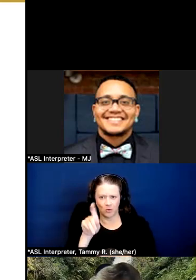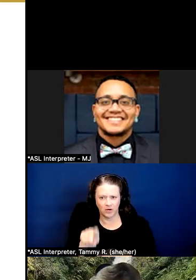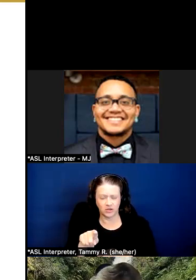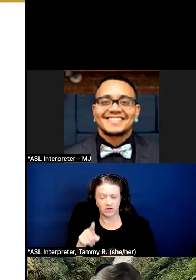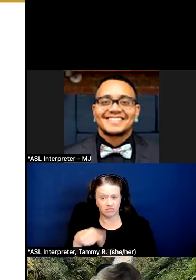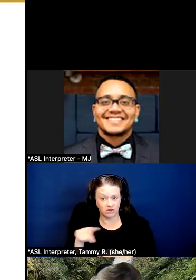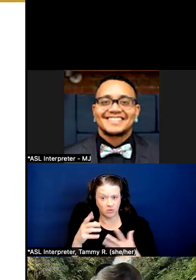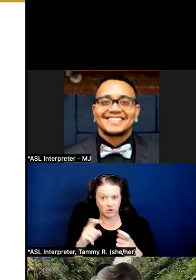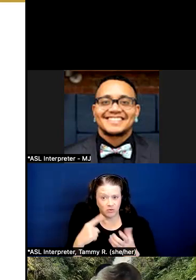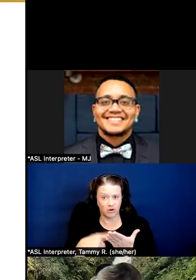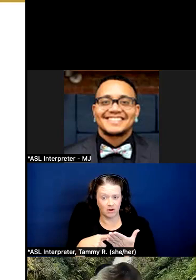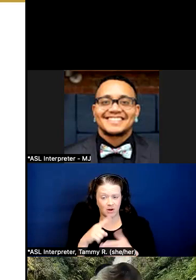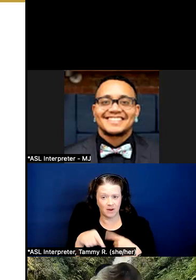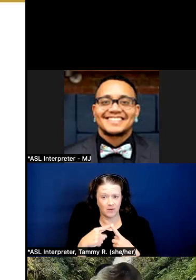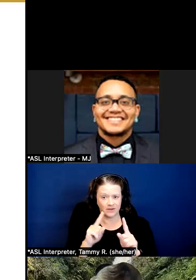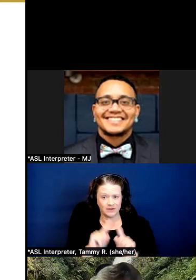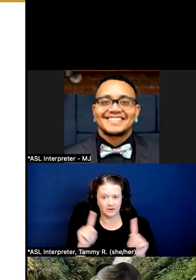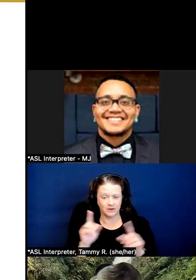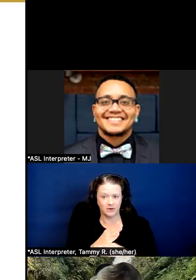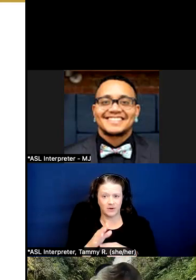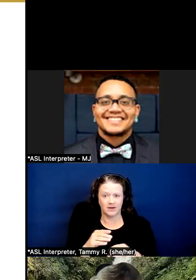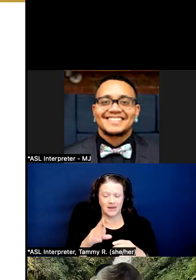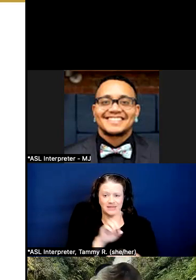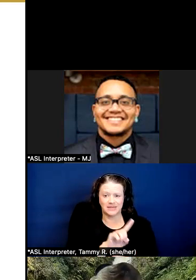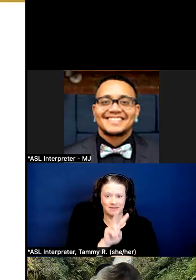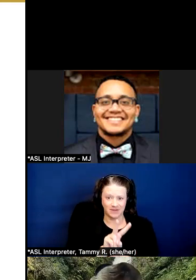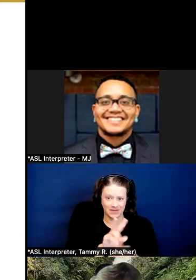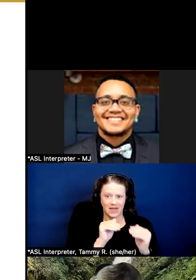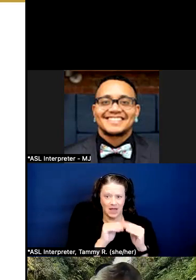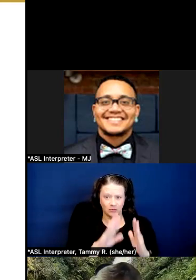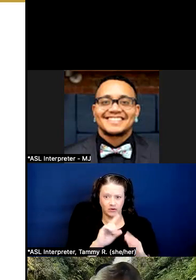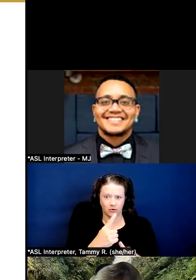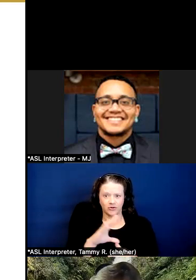about the differences between housing first and DV housing first?